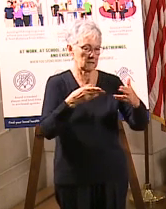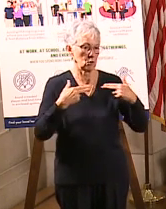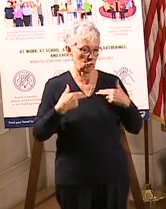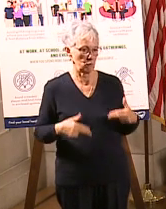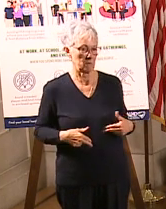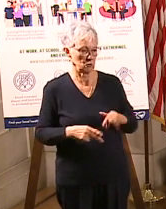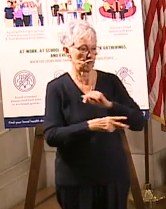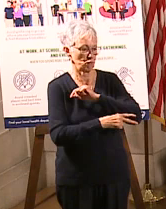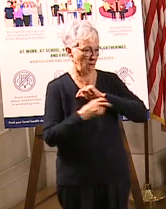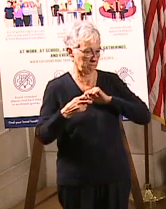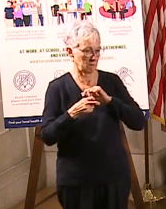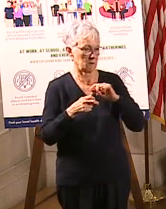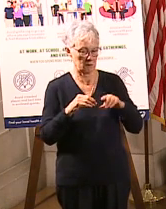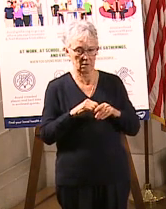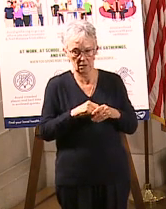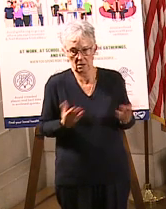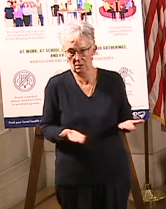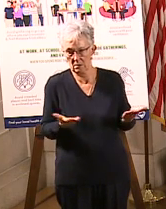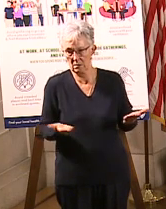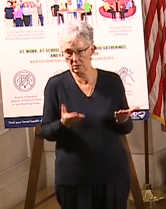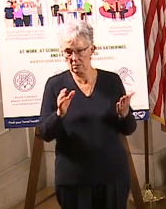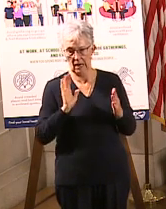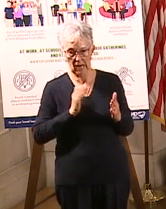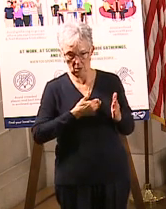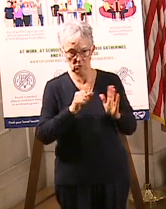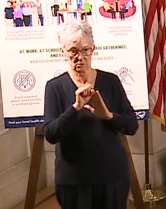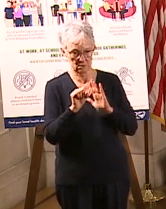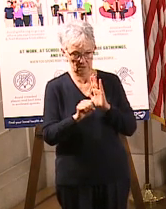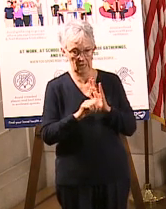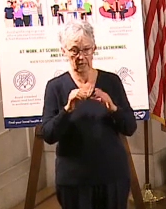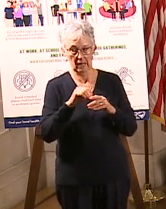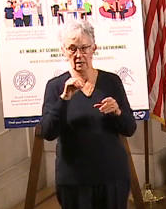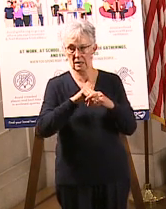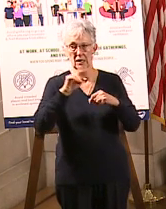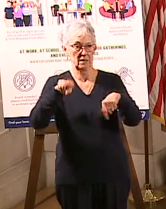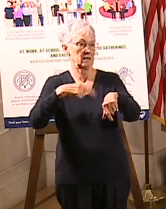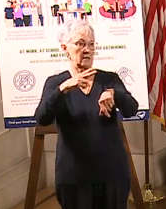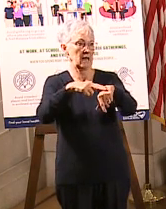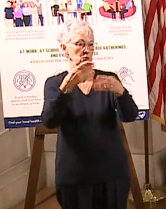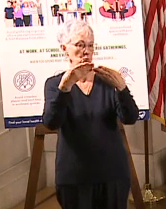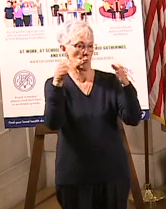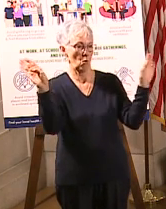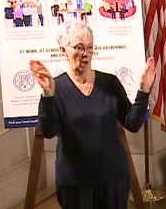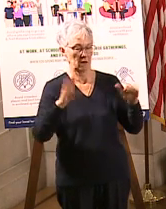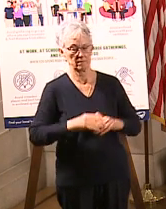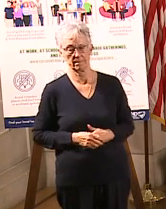see some real productive results from that. The last thing I would mention is, as far as